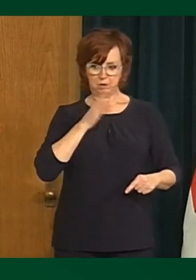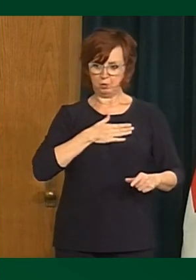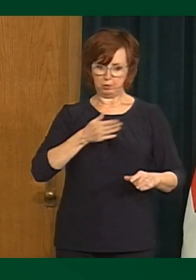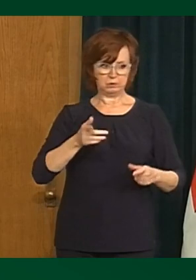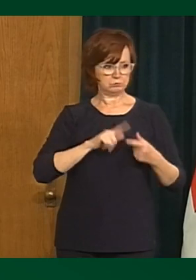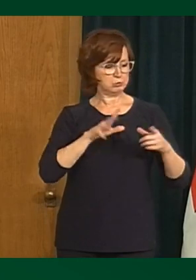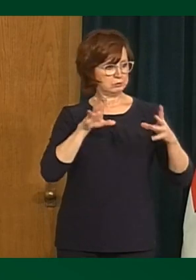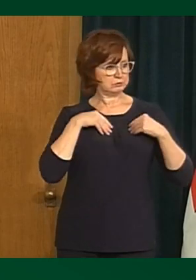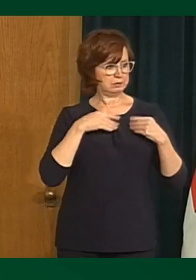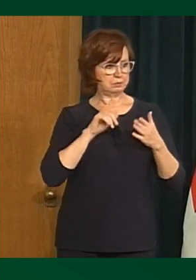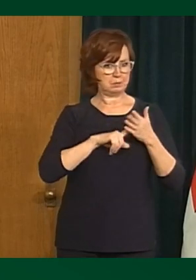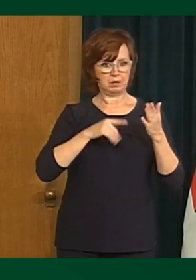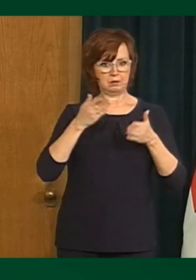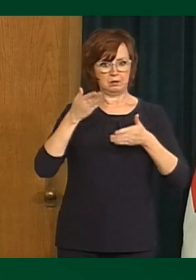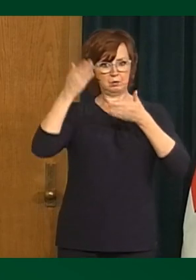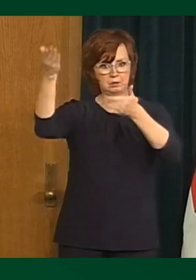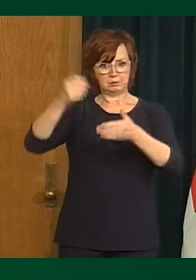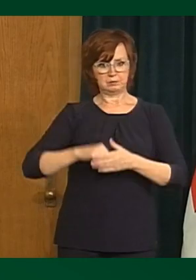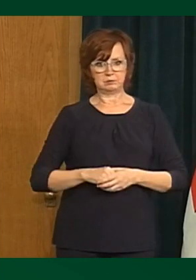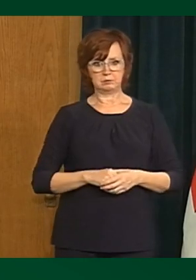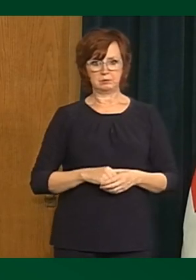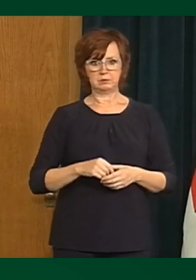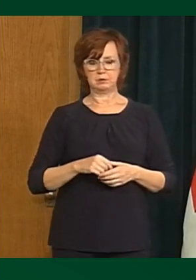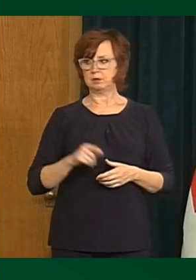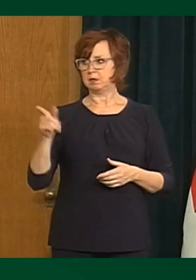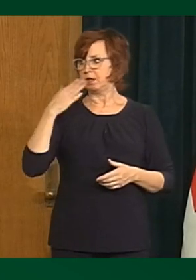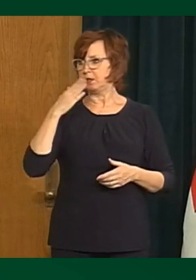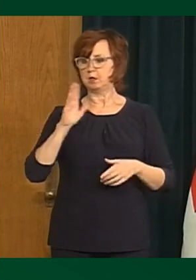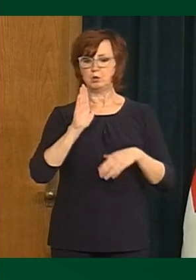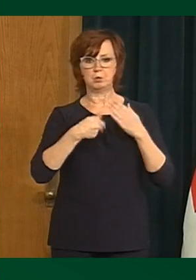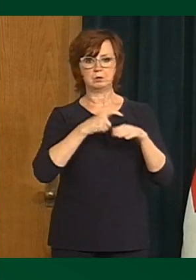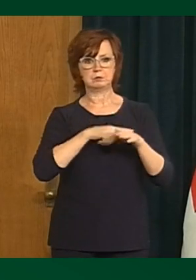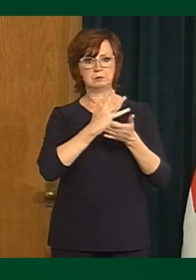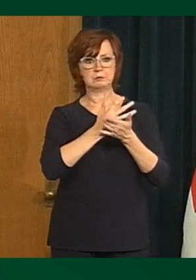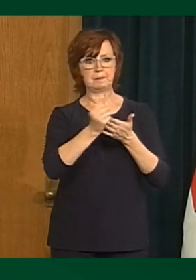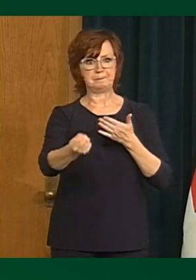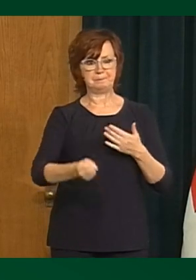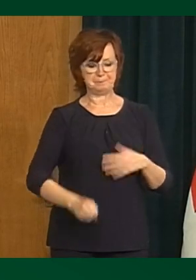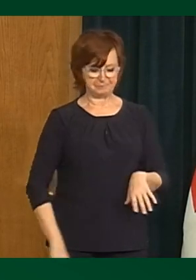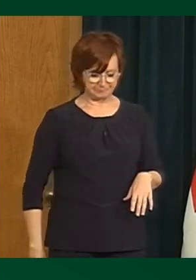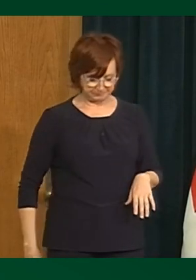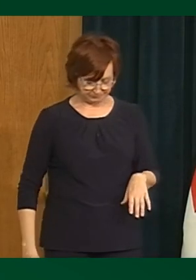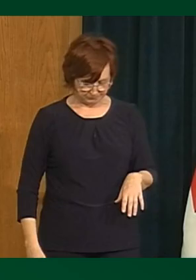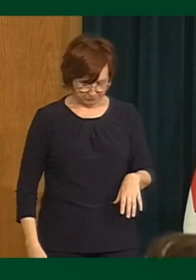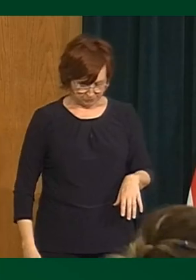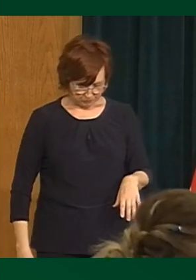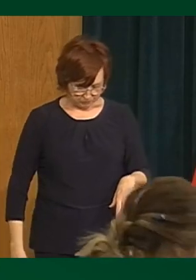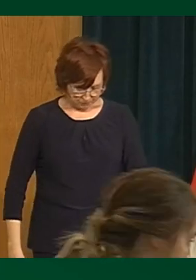we'll move forward together. Thanks very much for joining us today, everyone. That's all the time that we have.